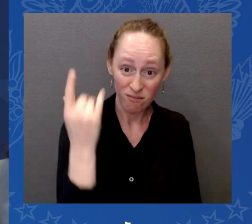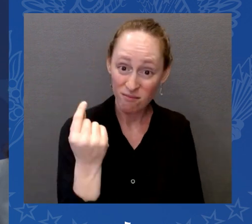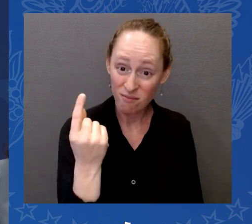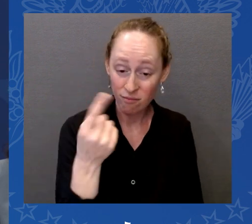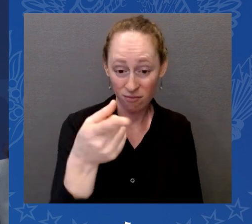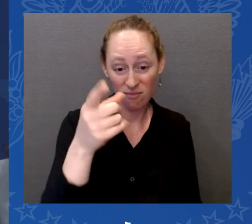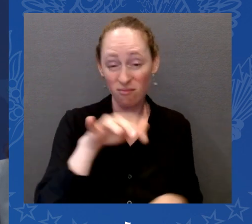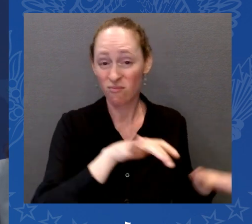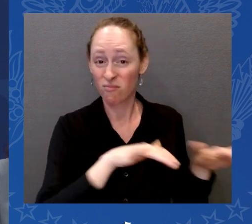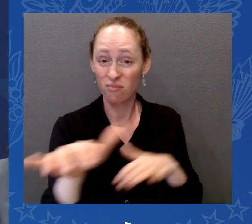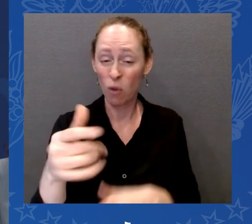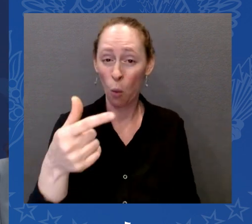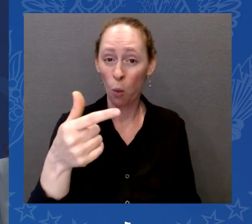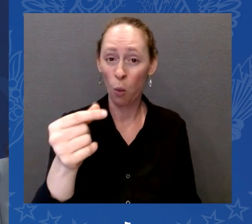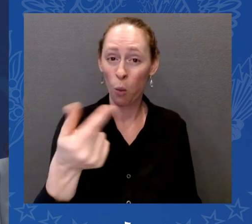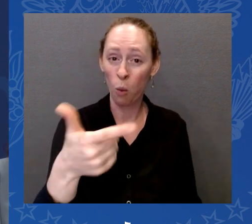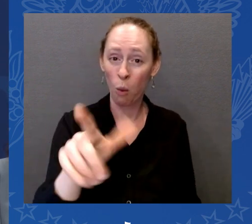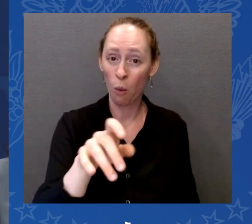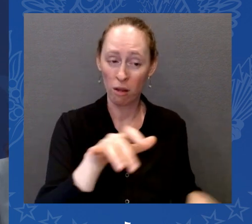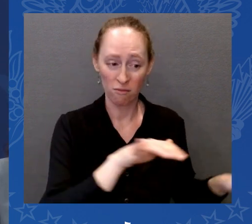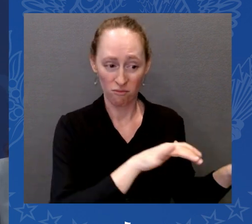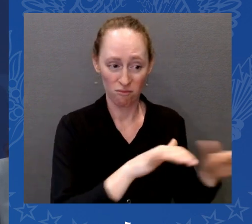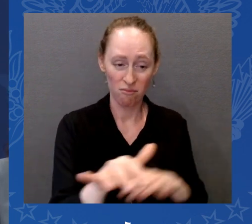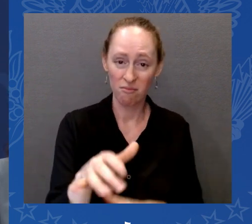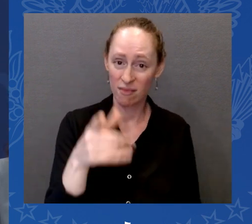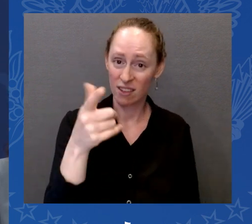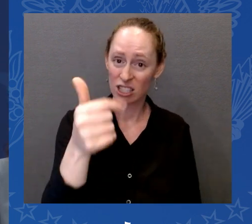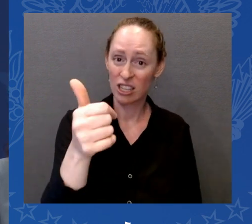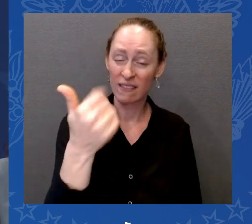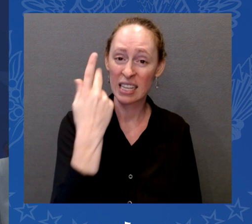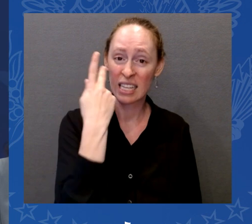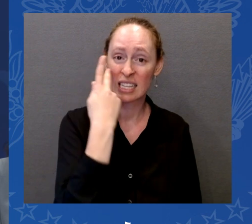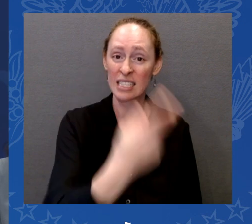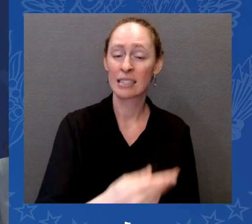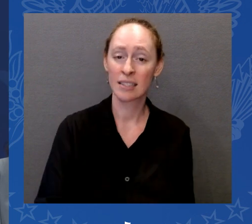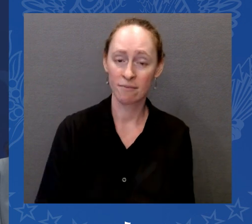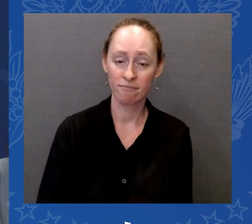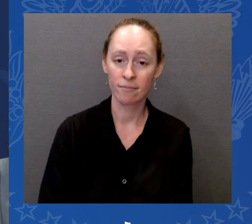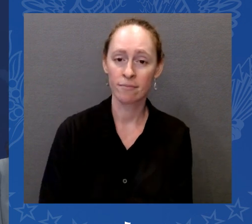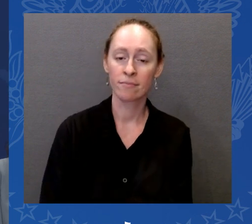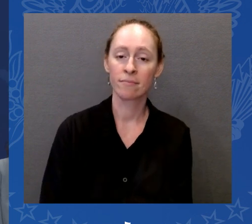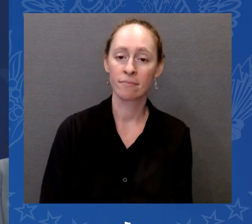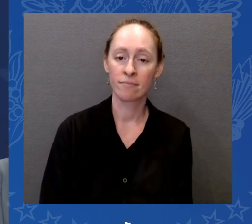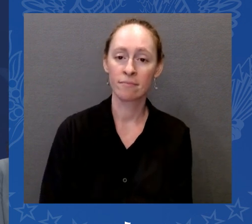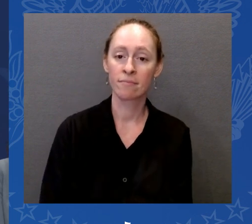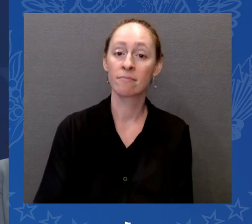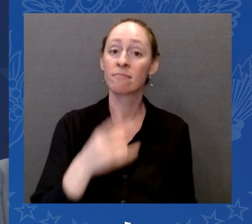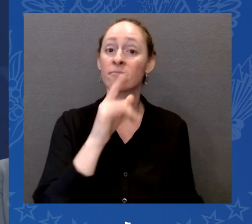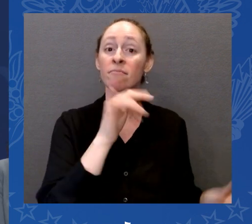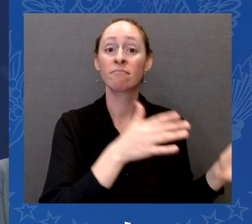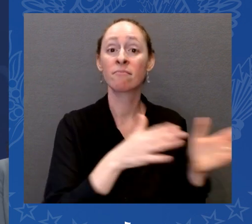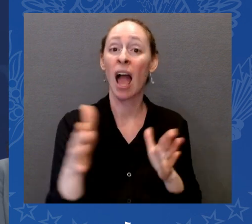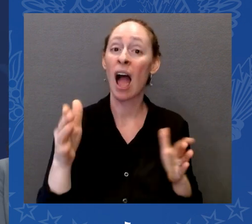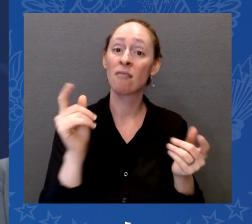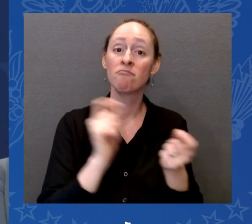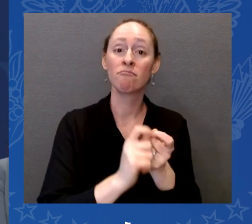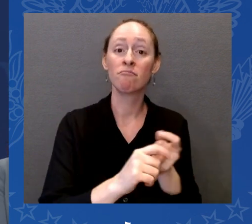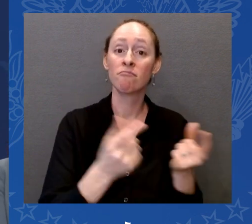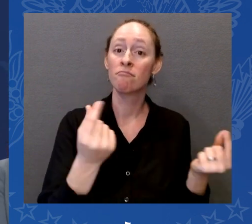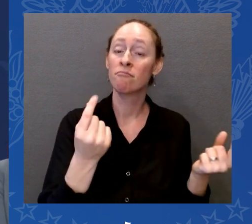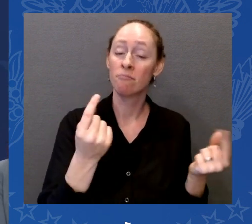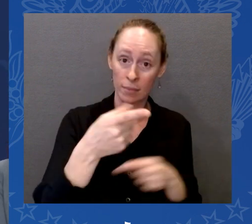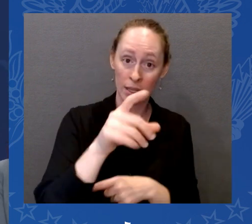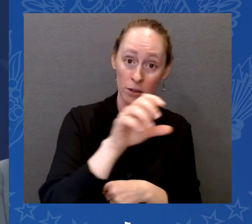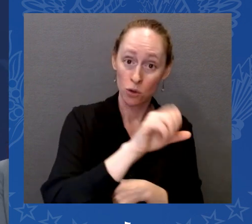The plan that Congress will give Congress a chance to cut Social Security, Medicare every 5 years. Every 5 years it's going to be